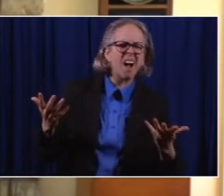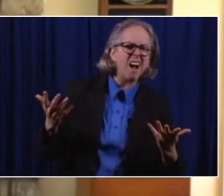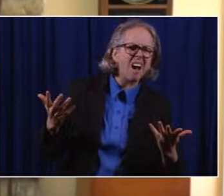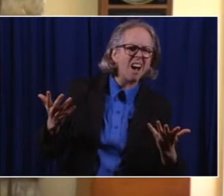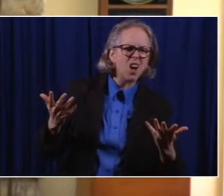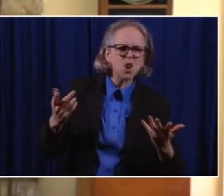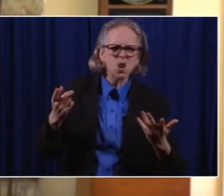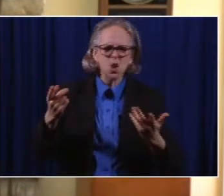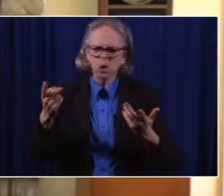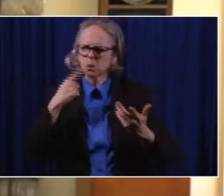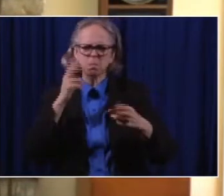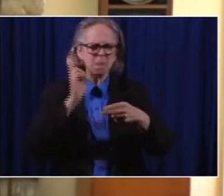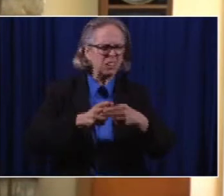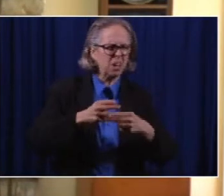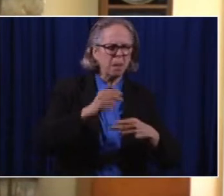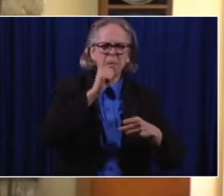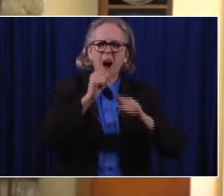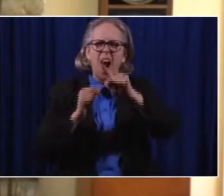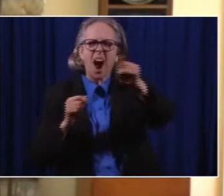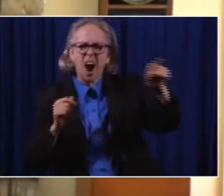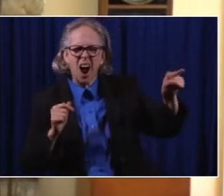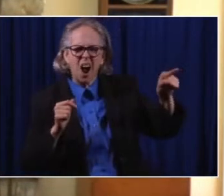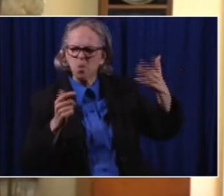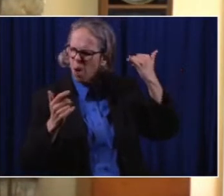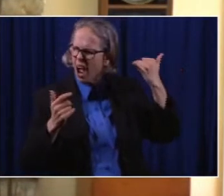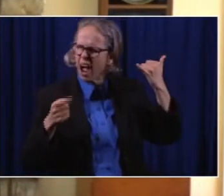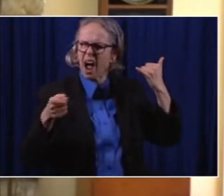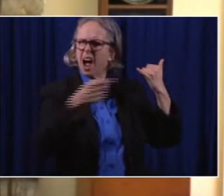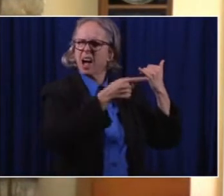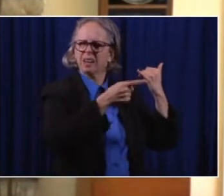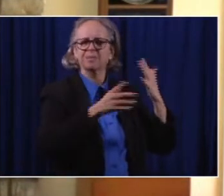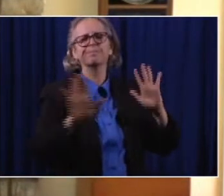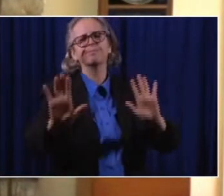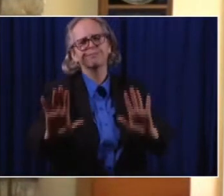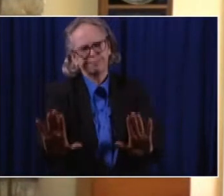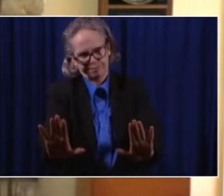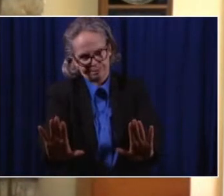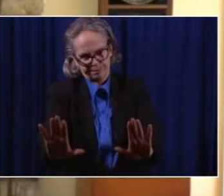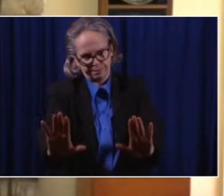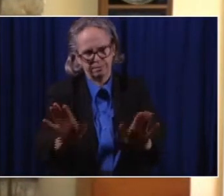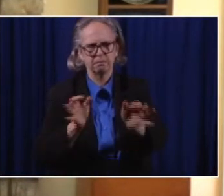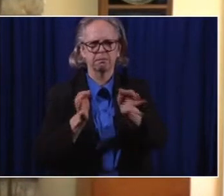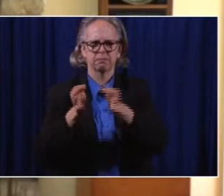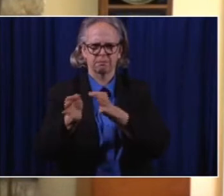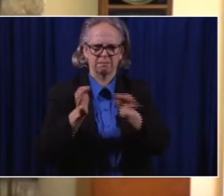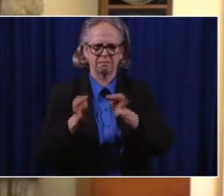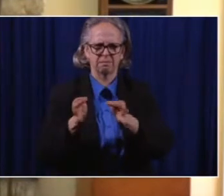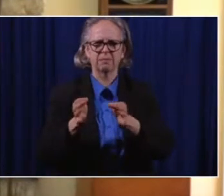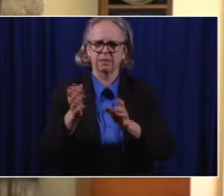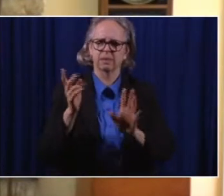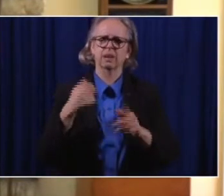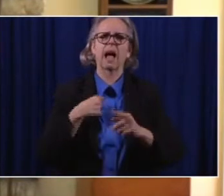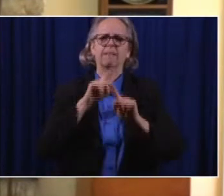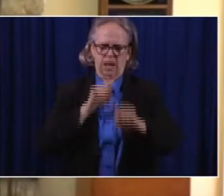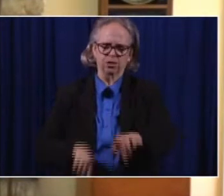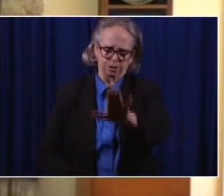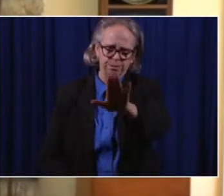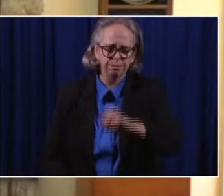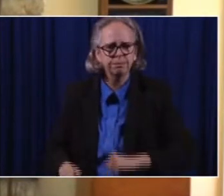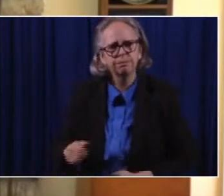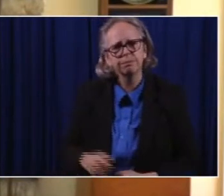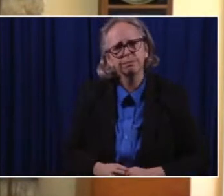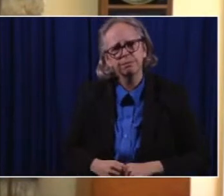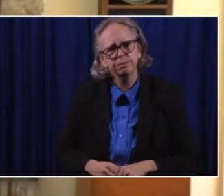that. The answer to that is this. It's winter, late fall,